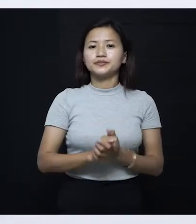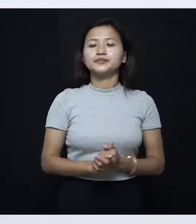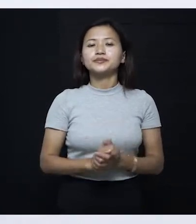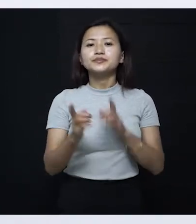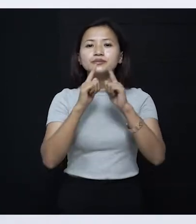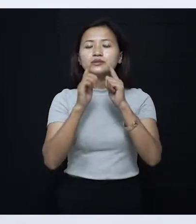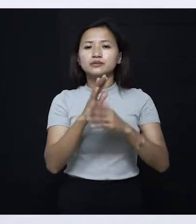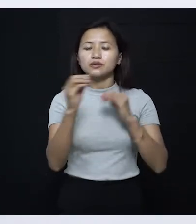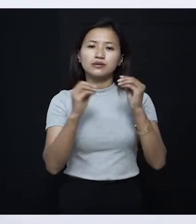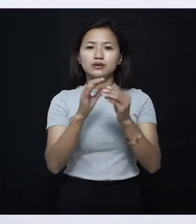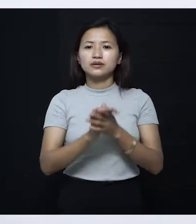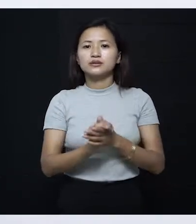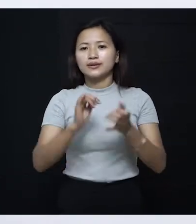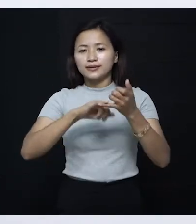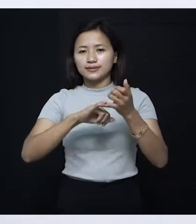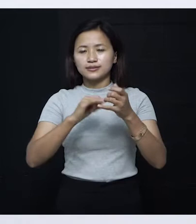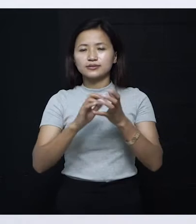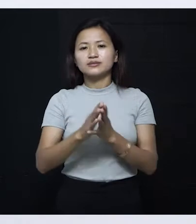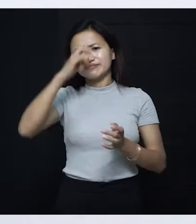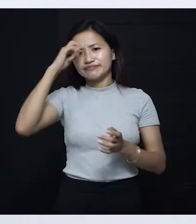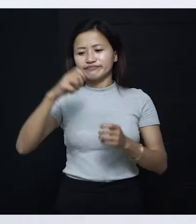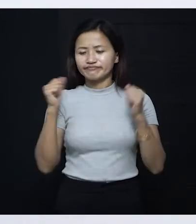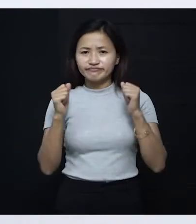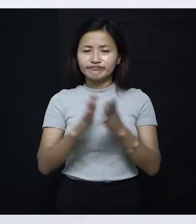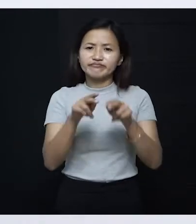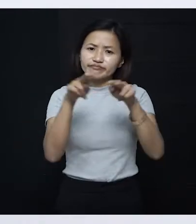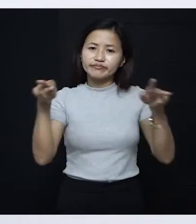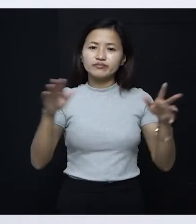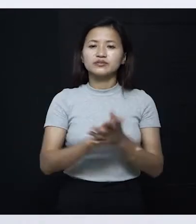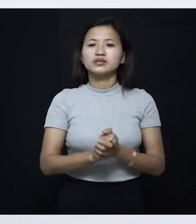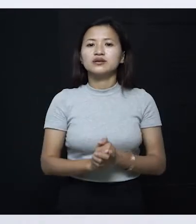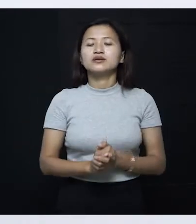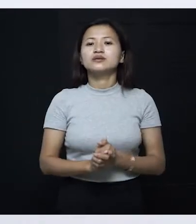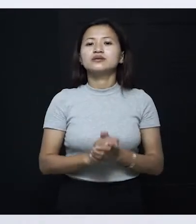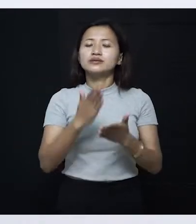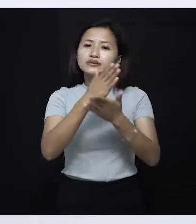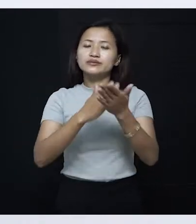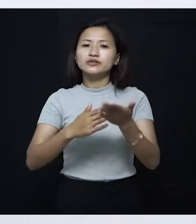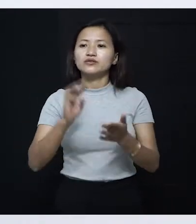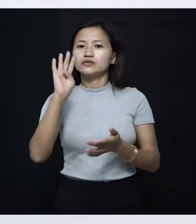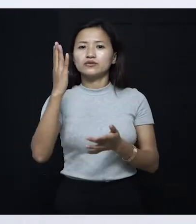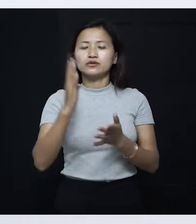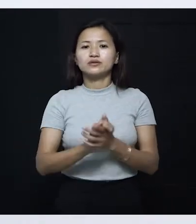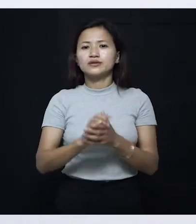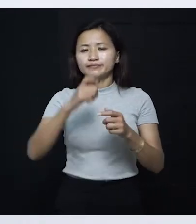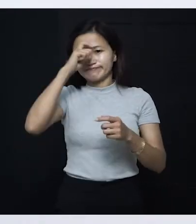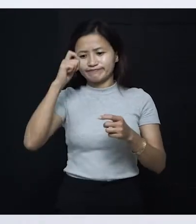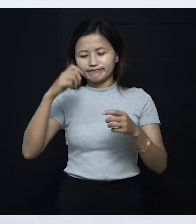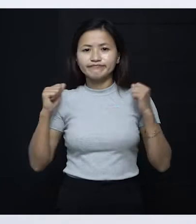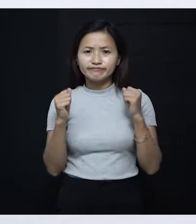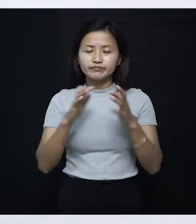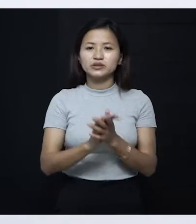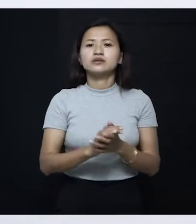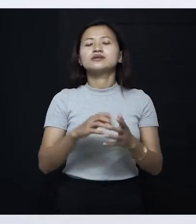when we talk about the season, you all know that the season has been divided. We have 4 seasons, isn't it?